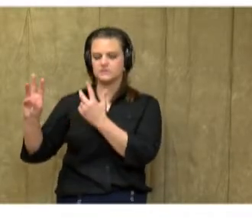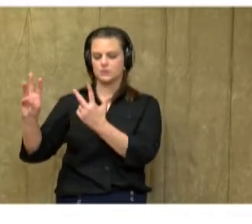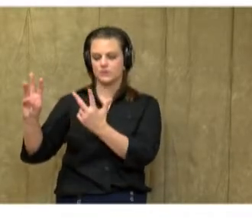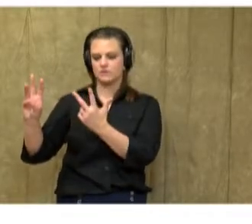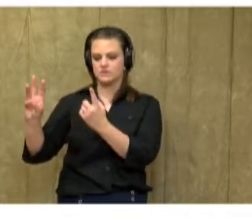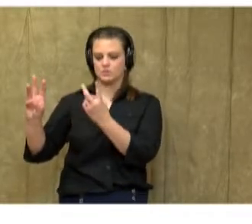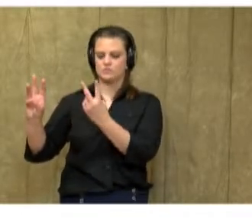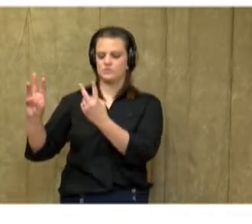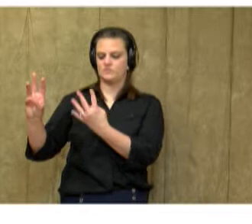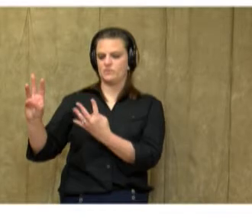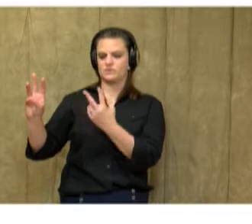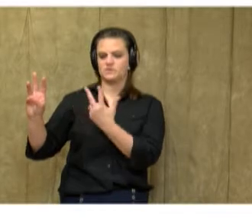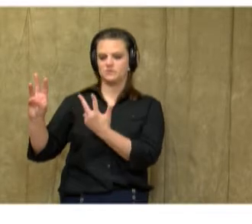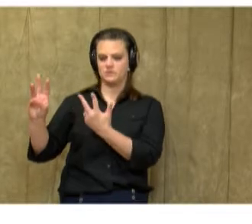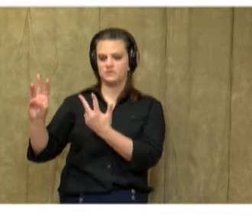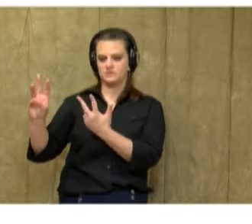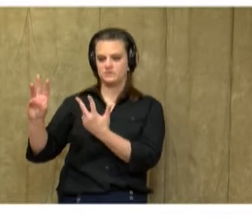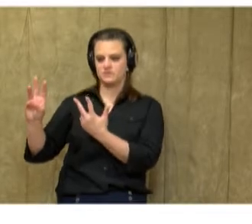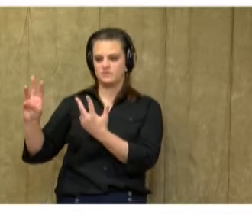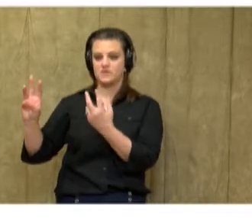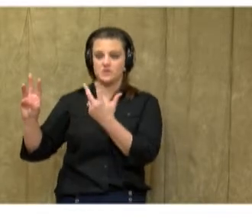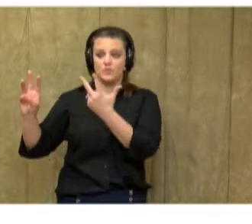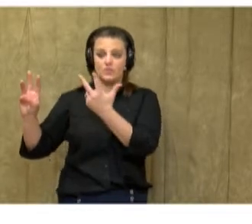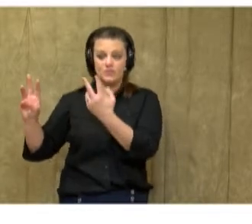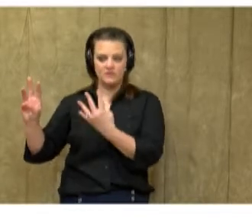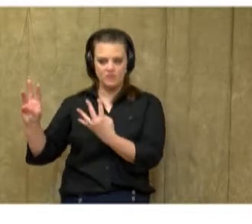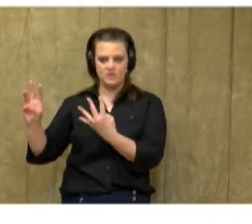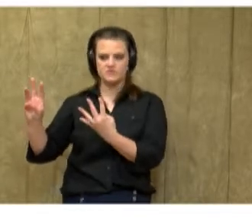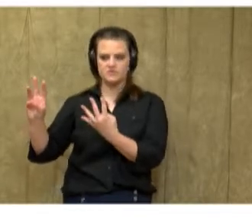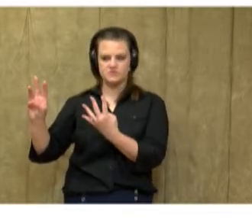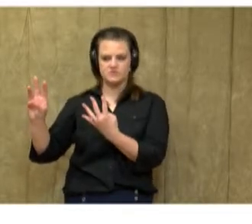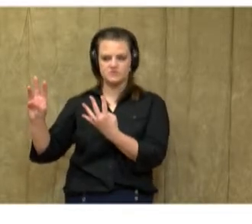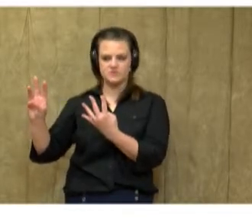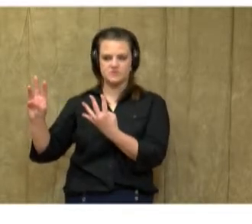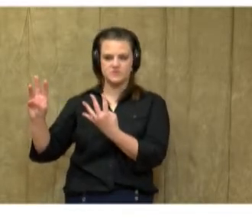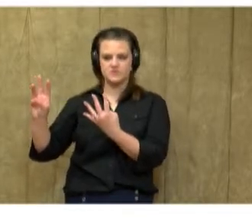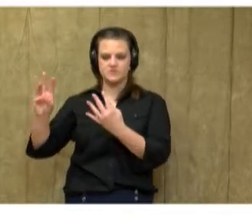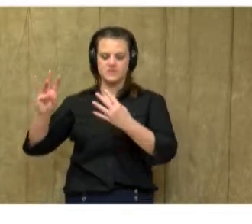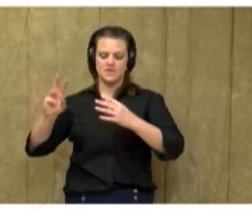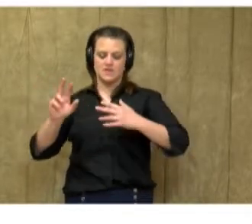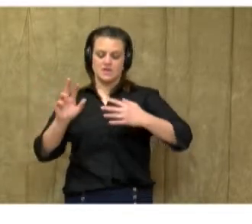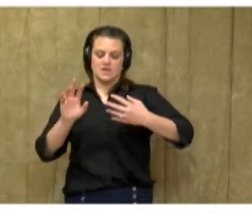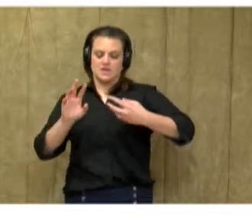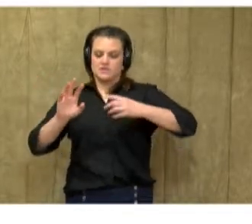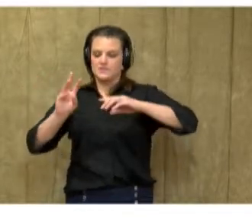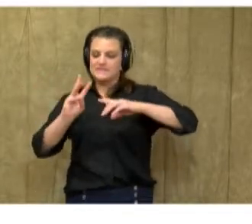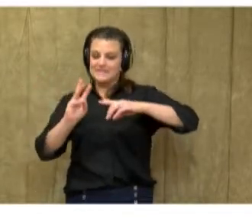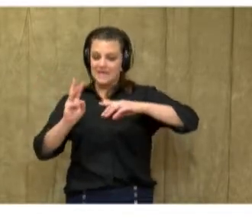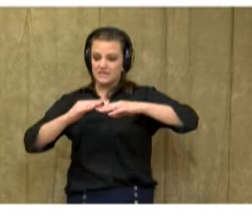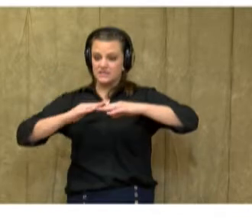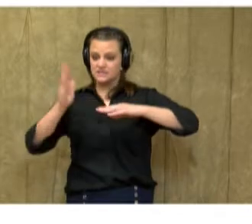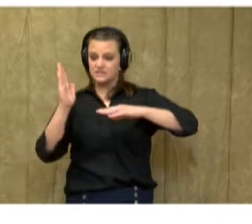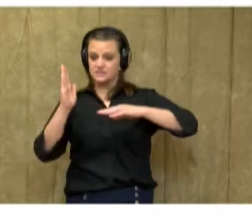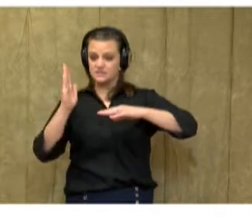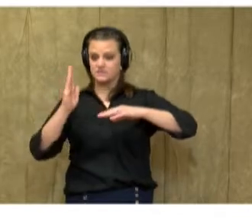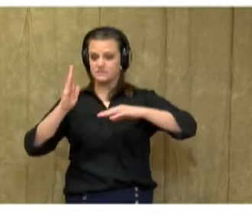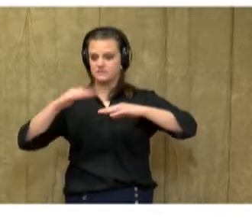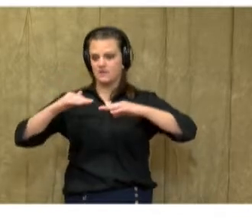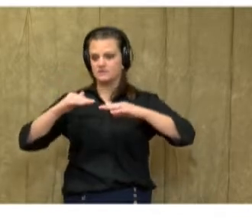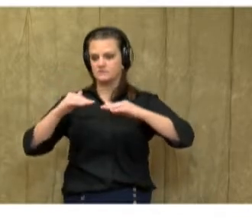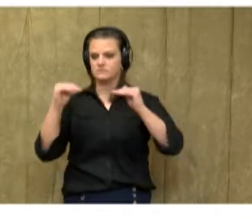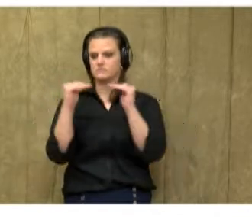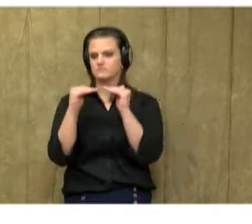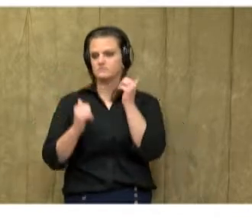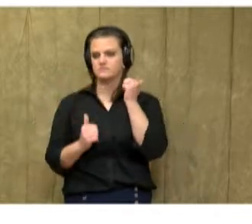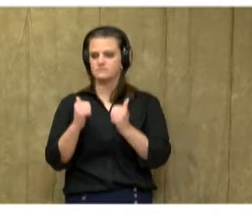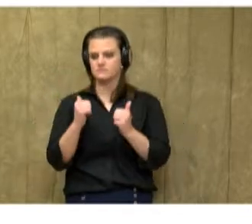3. So 3/4 of 6, is it going to be less than 6, greater than 6,